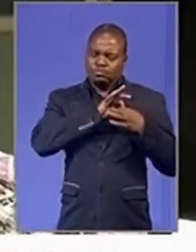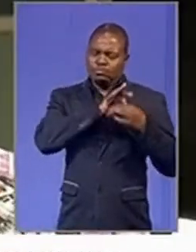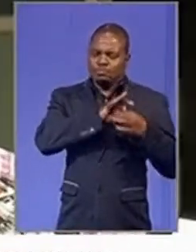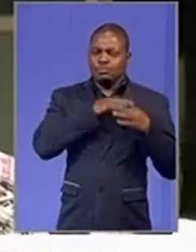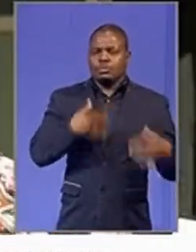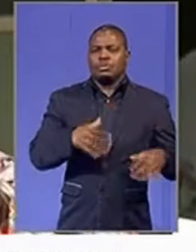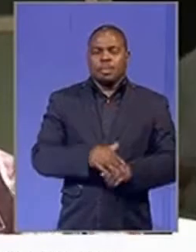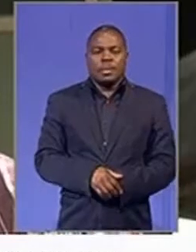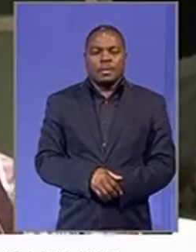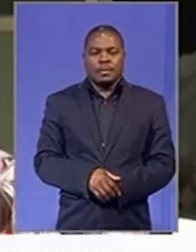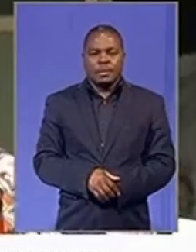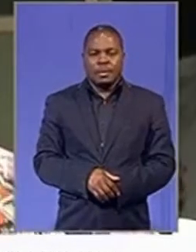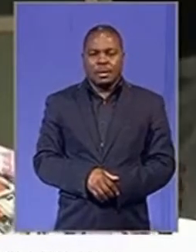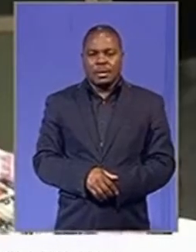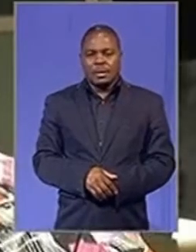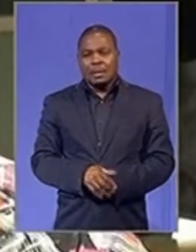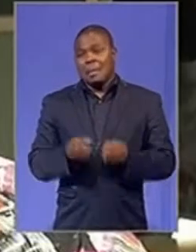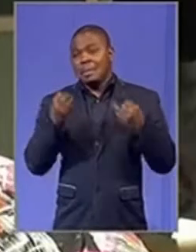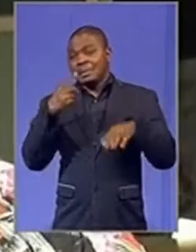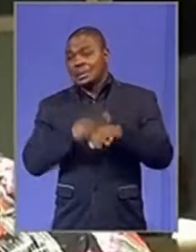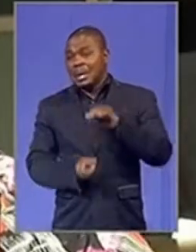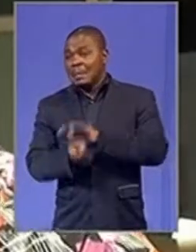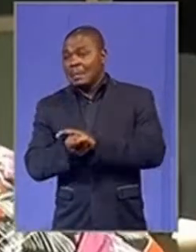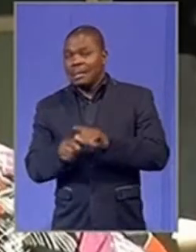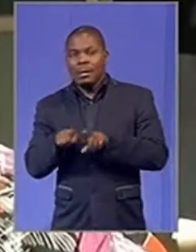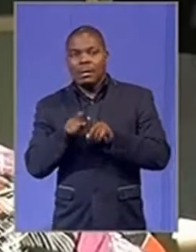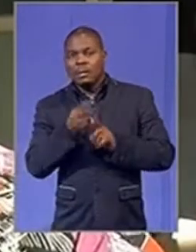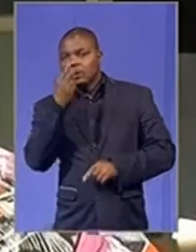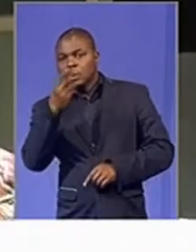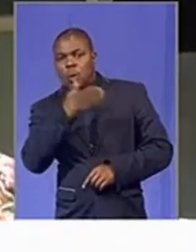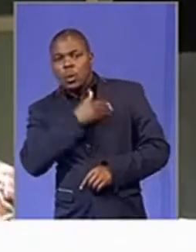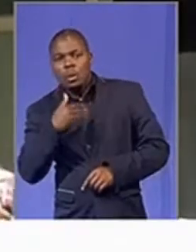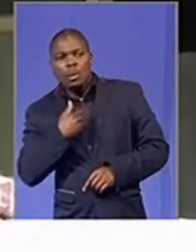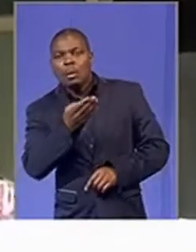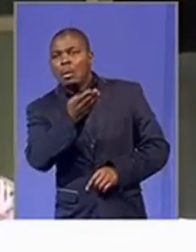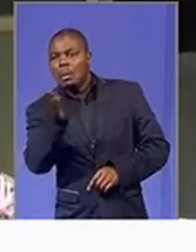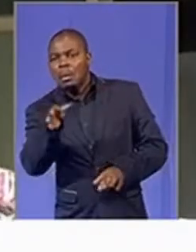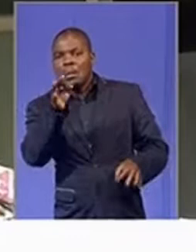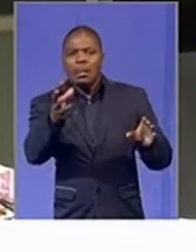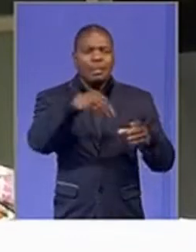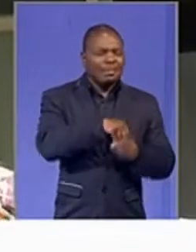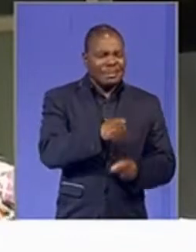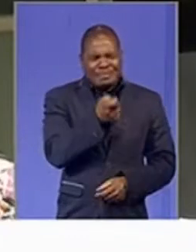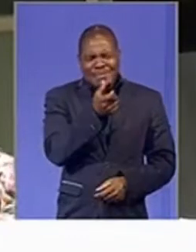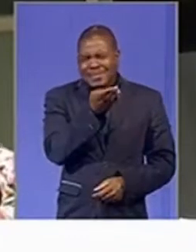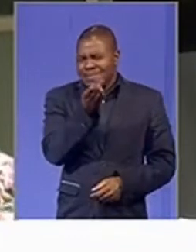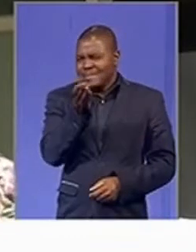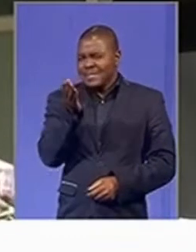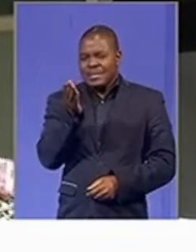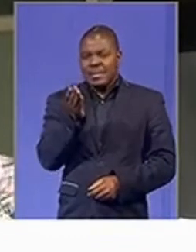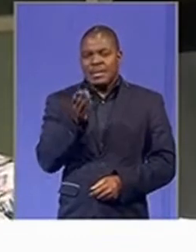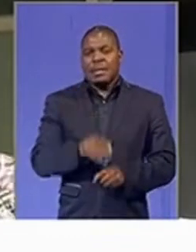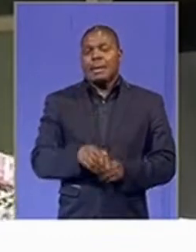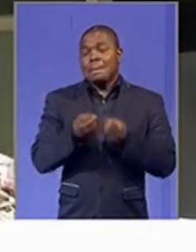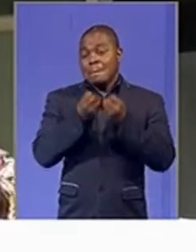hae. It was very rare for one to see women getting closer to politics. It was a terrain for men by